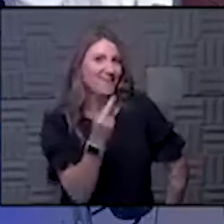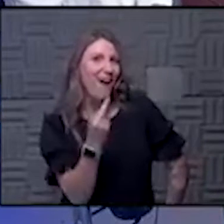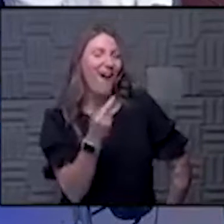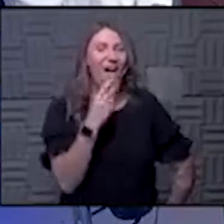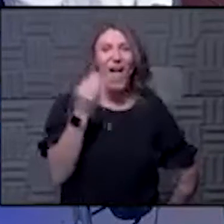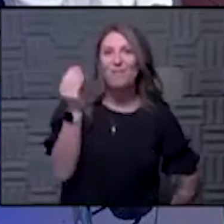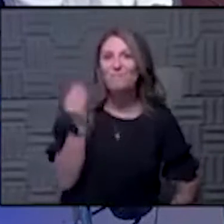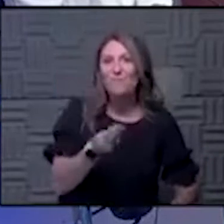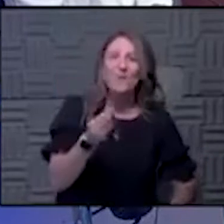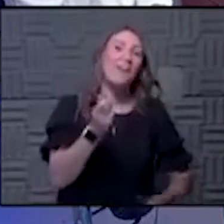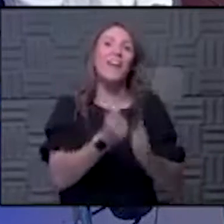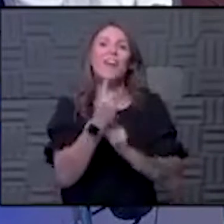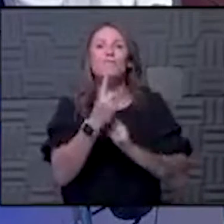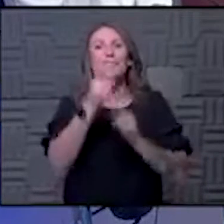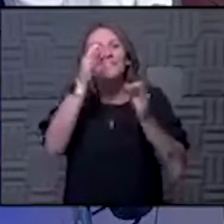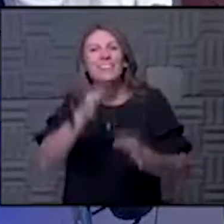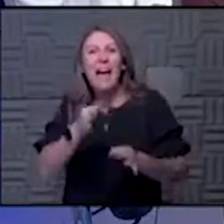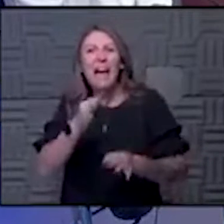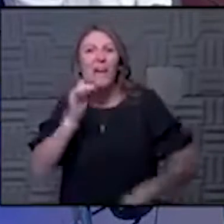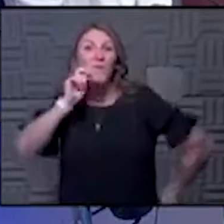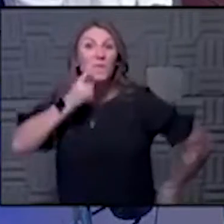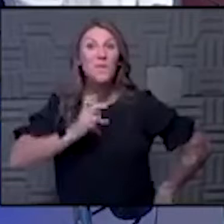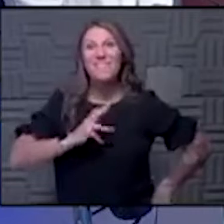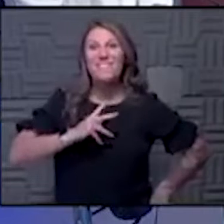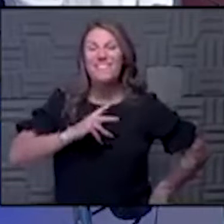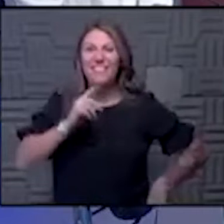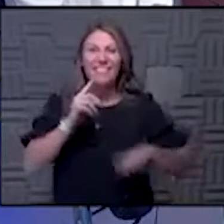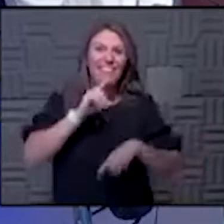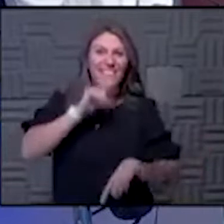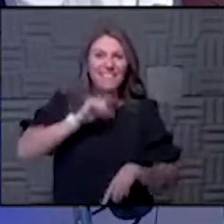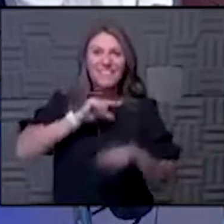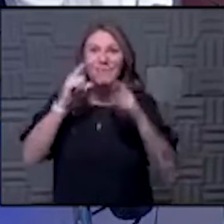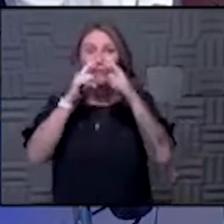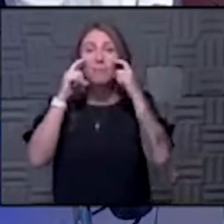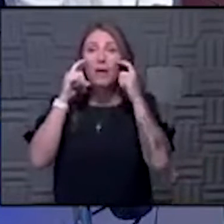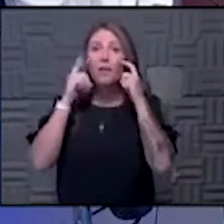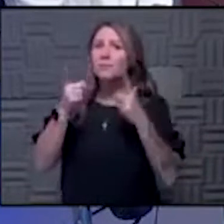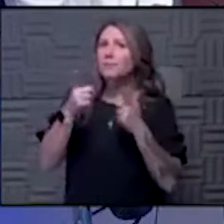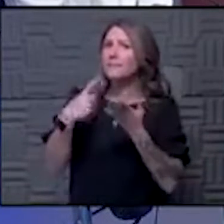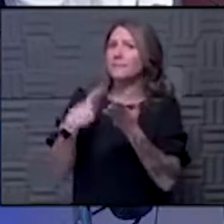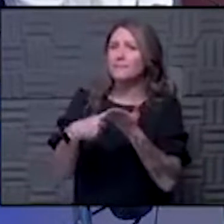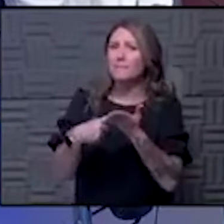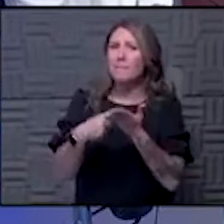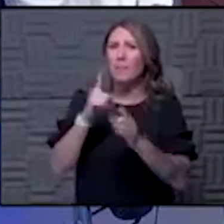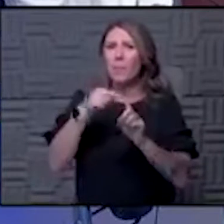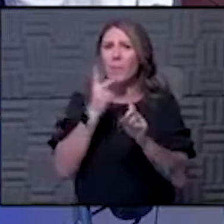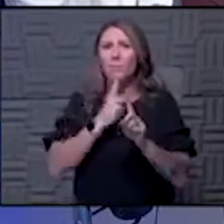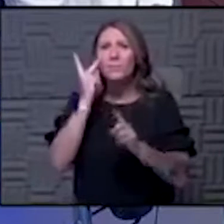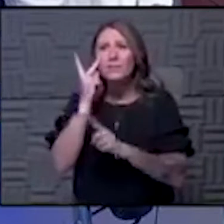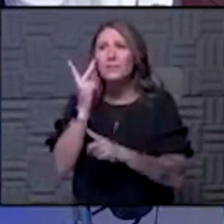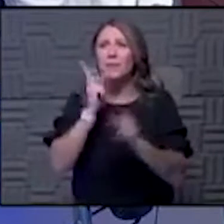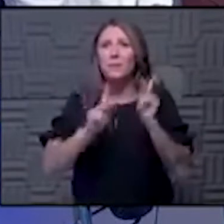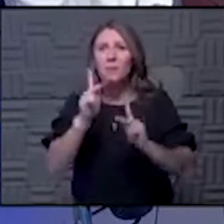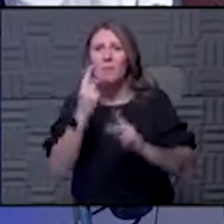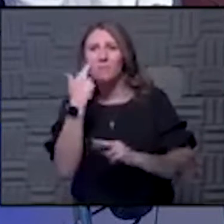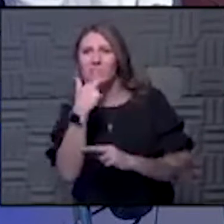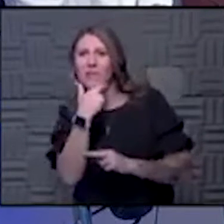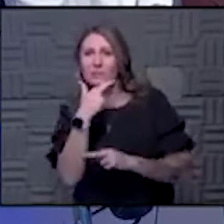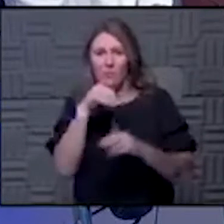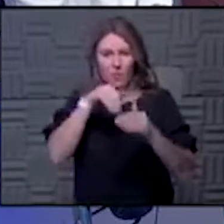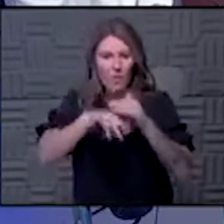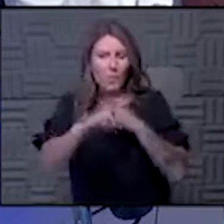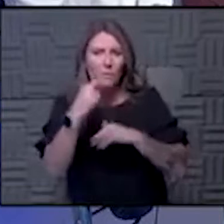everybody can decide if it's a cool Thanksgiving mask. So talk to us a little bit about, when you see people in restaurants, it's like you walk